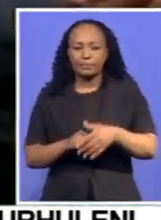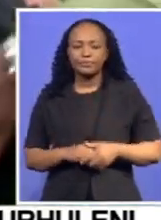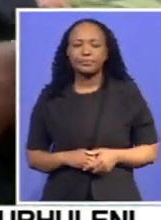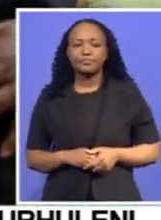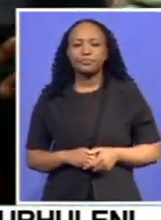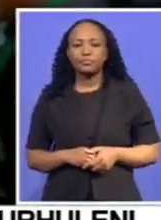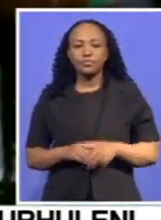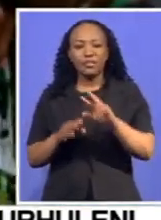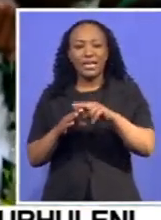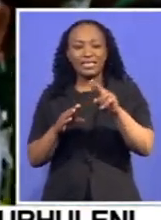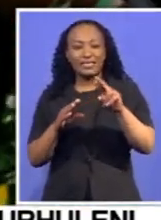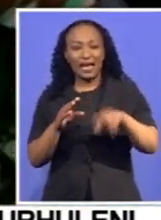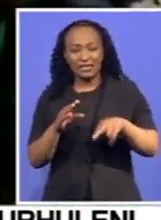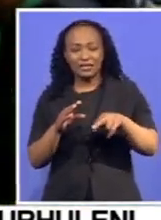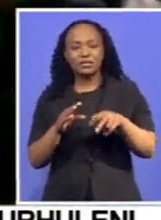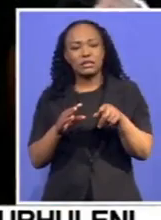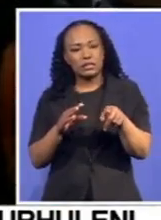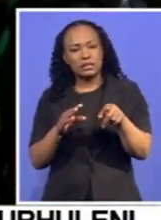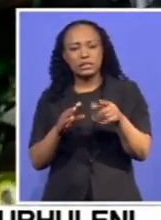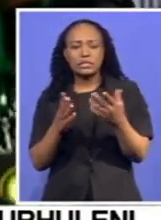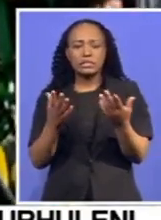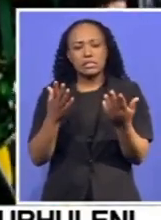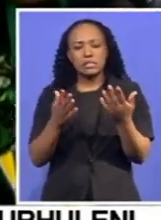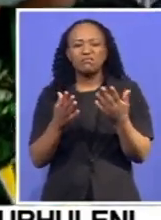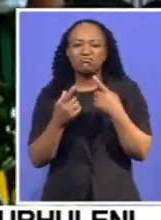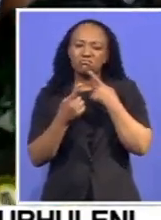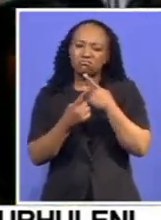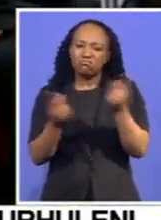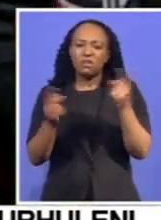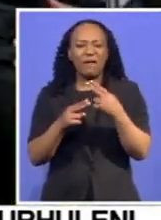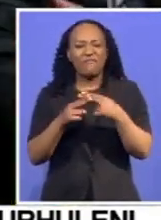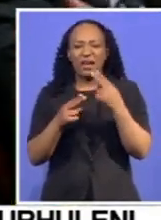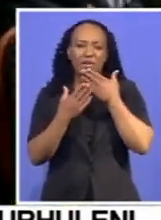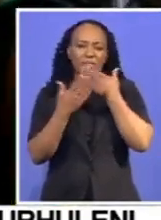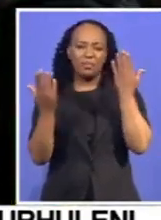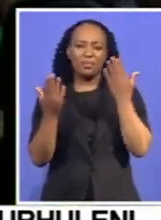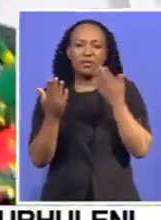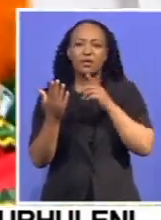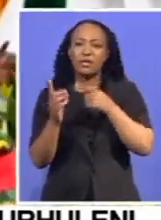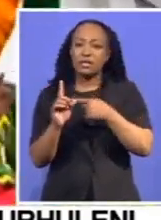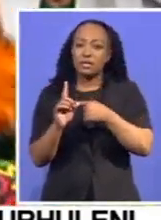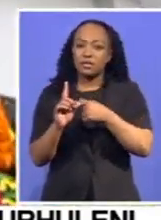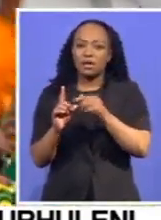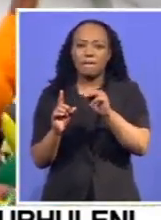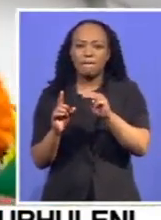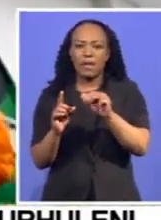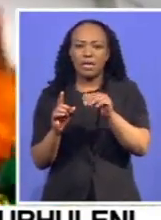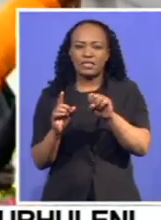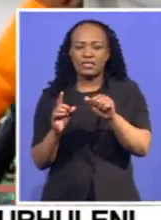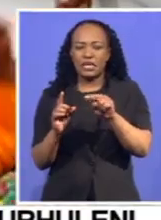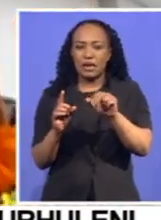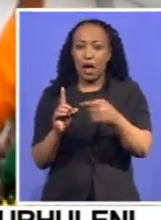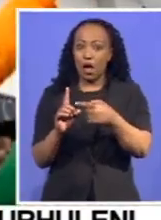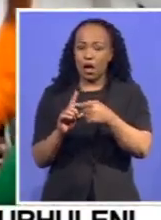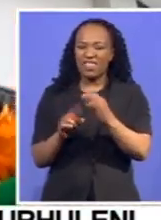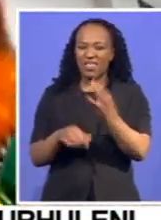preliminary results at the Ekurhuleni Regional Conference dictates that Mzwandile Masina has secured a third term as the chairperson of the